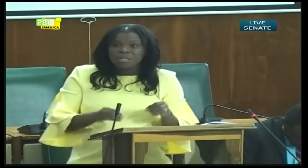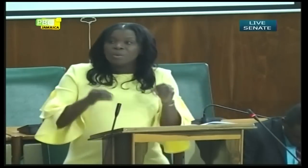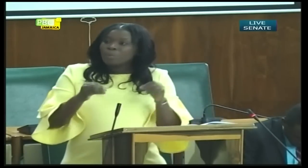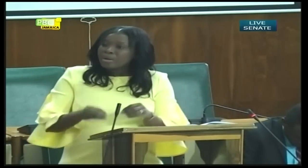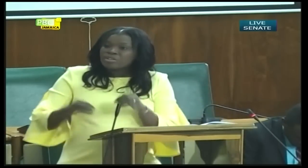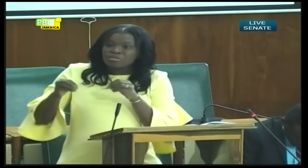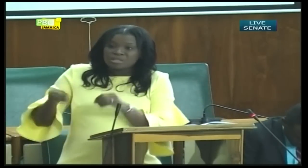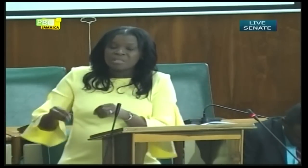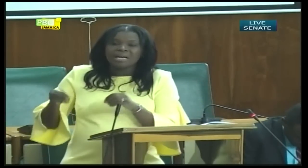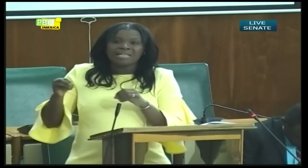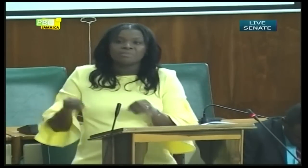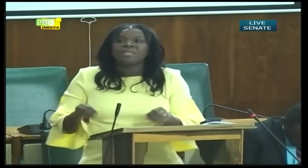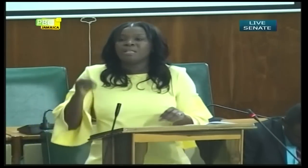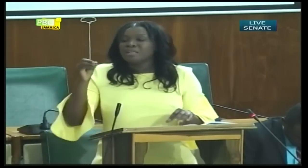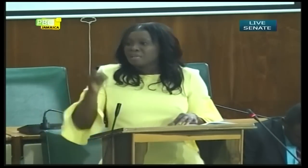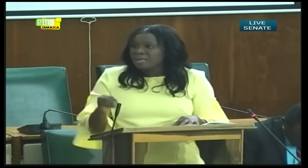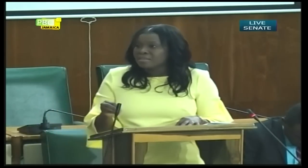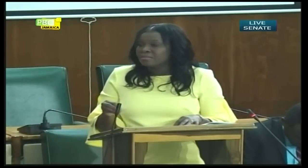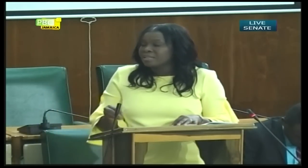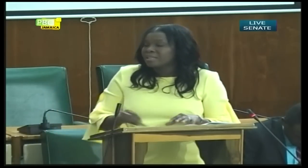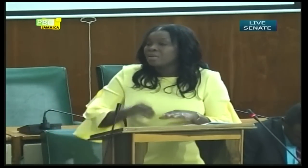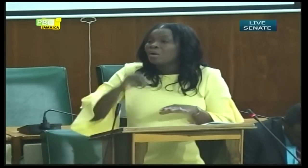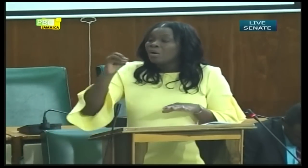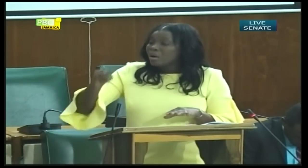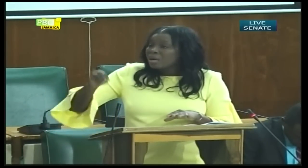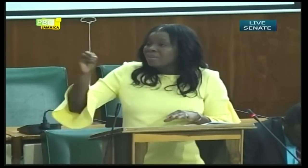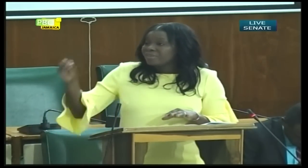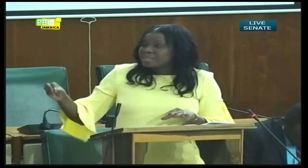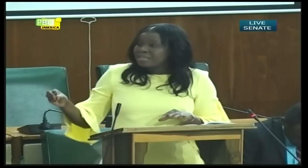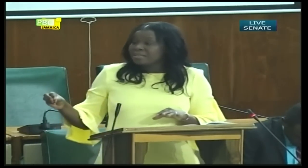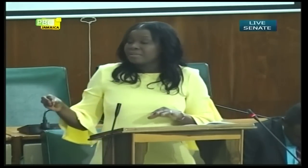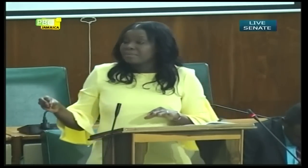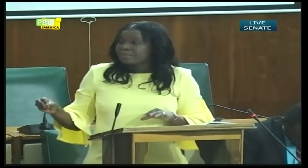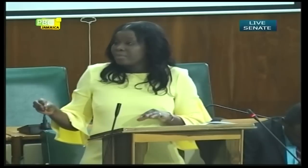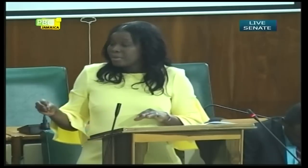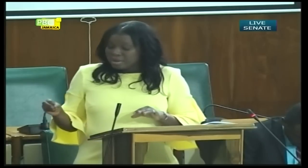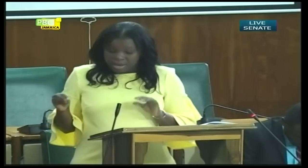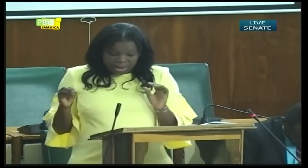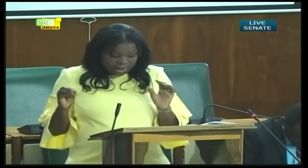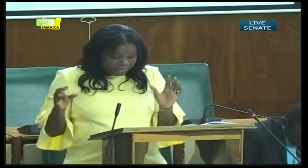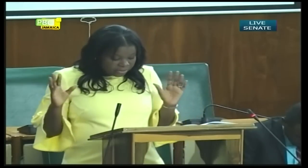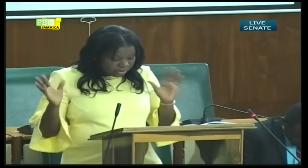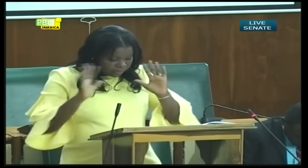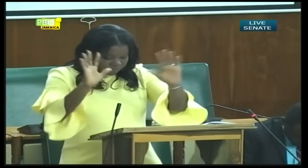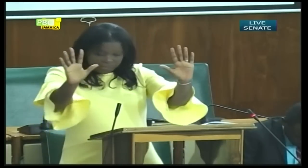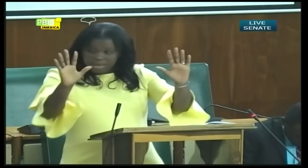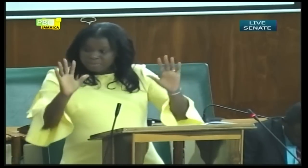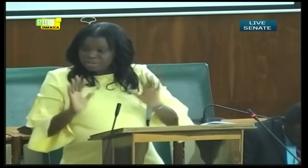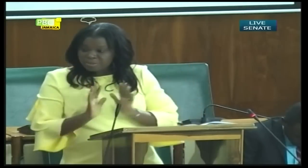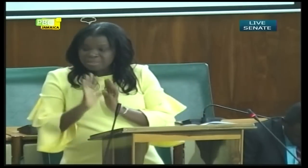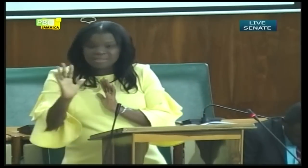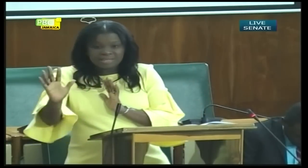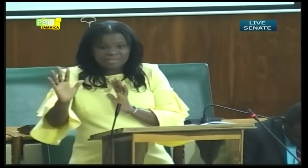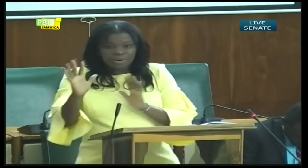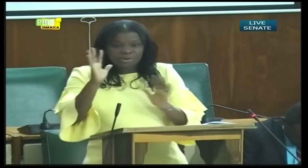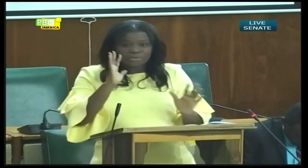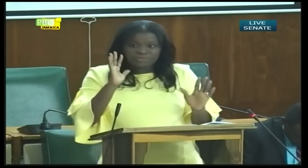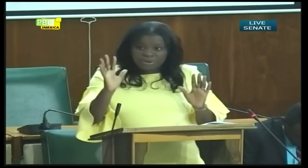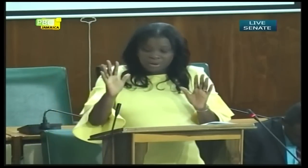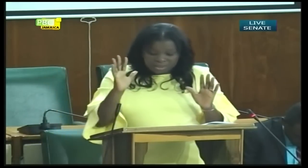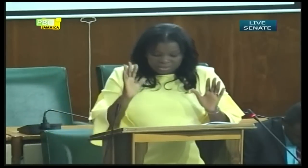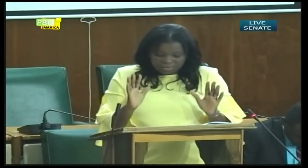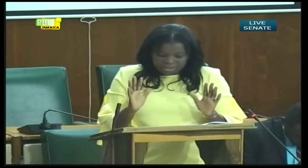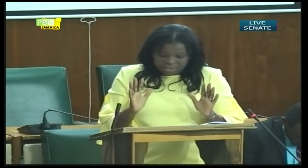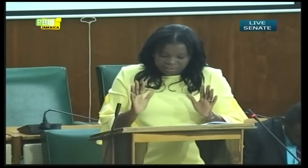trustee where the trustee has been incarcerated or convicted. How will he function anyway? So I'm just putting that out